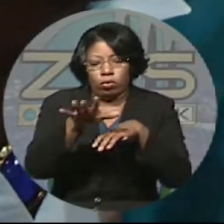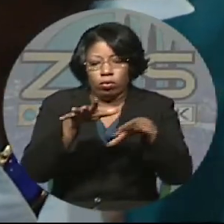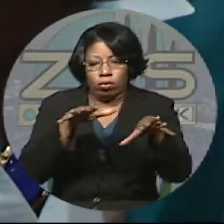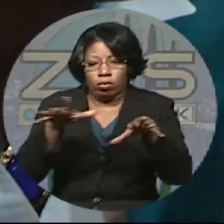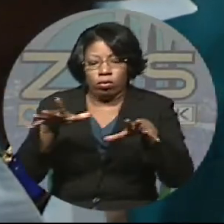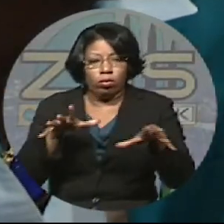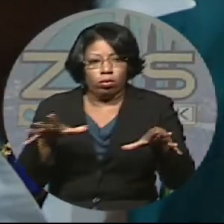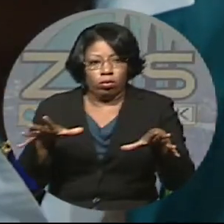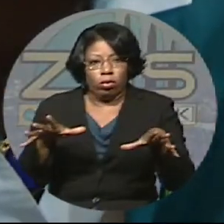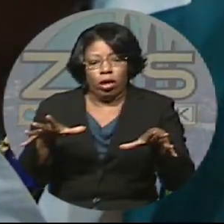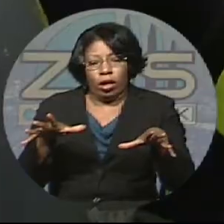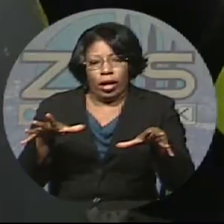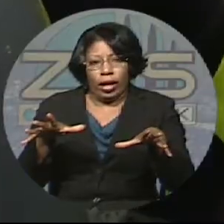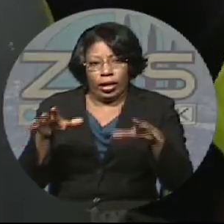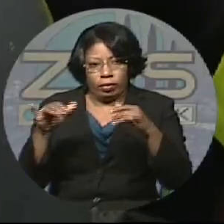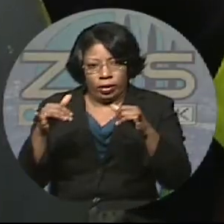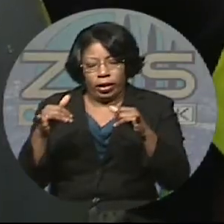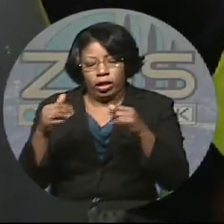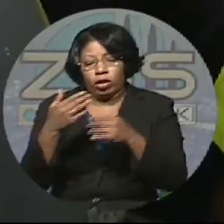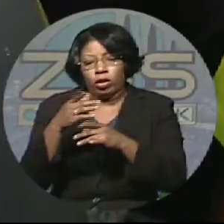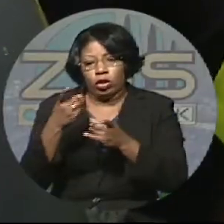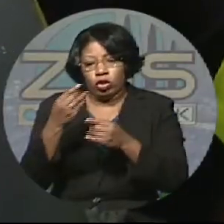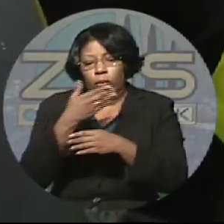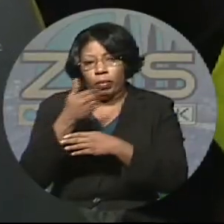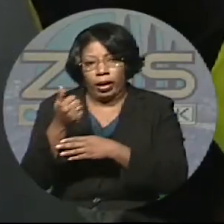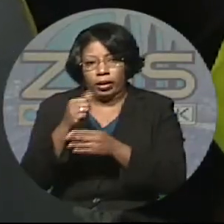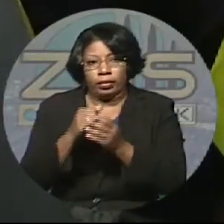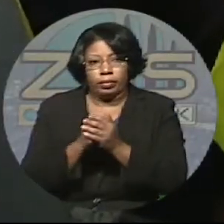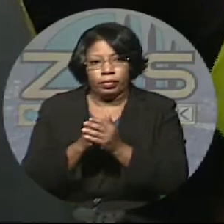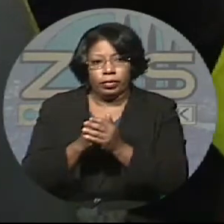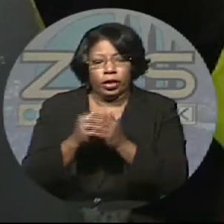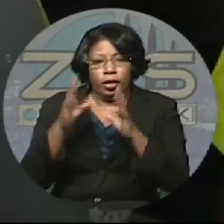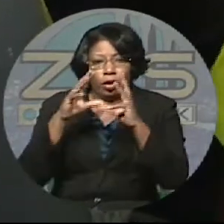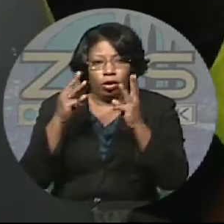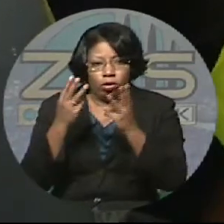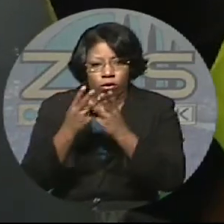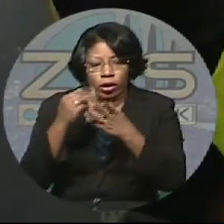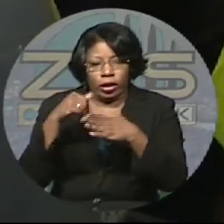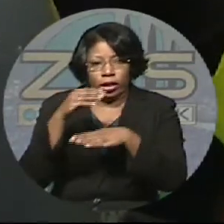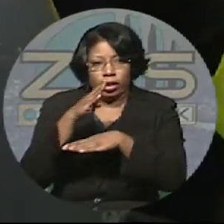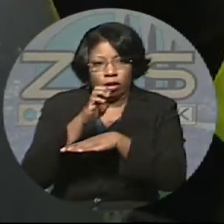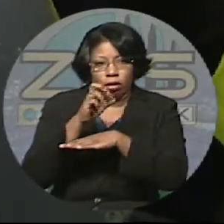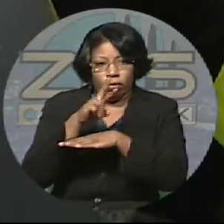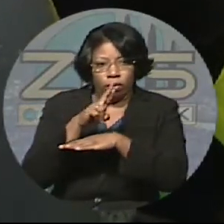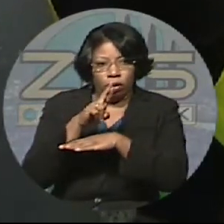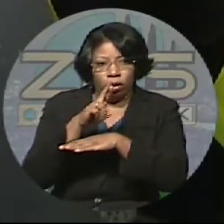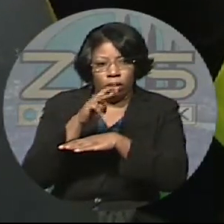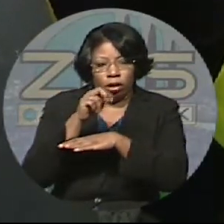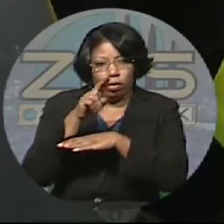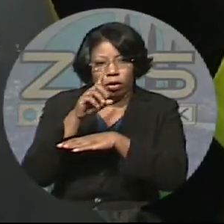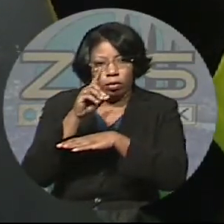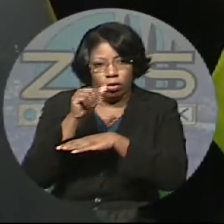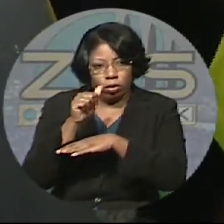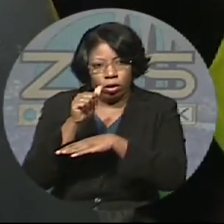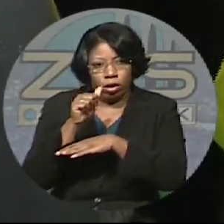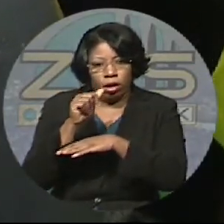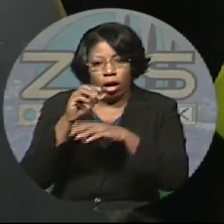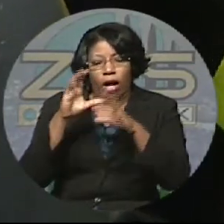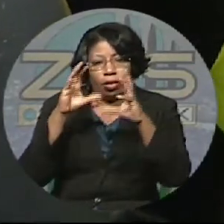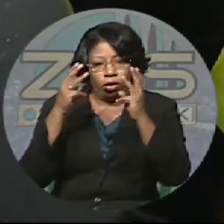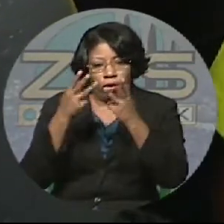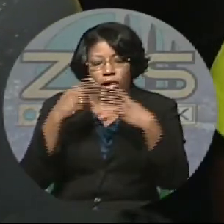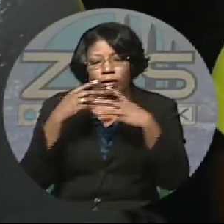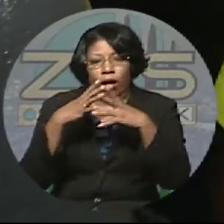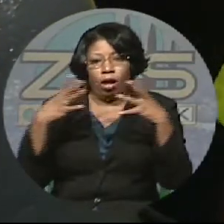wider, and they'll do much better. The crowd in Bermuda is much more here, and the crowd has a lot to say in